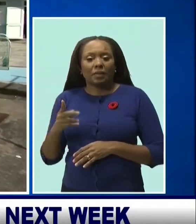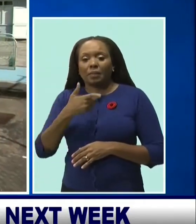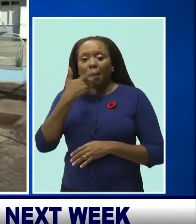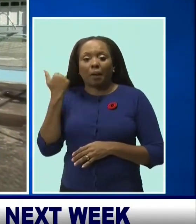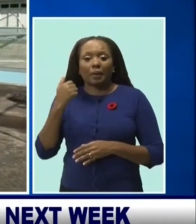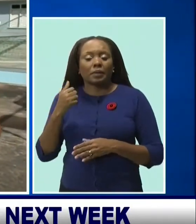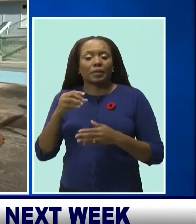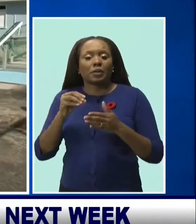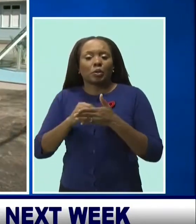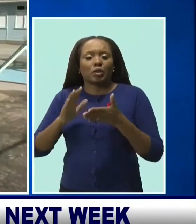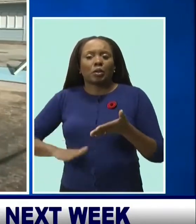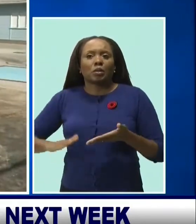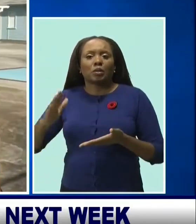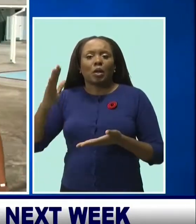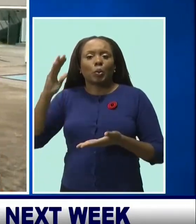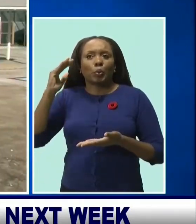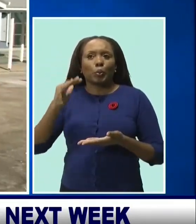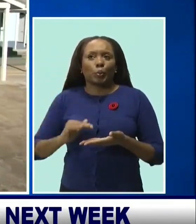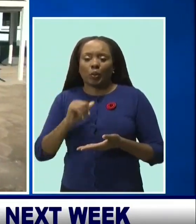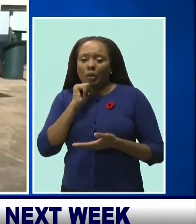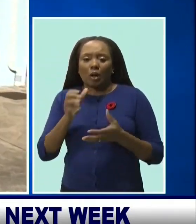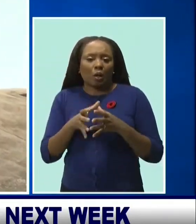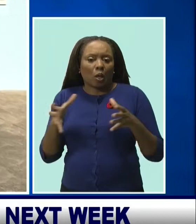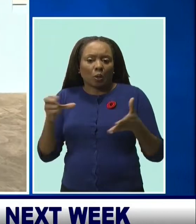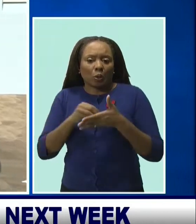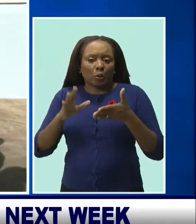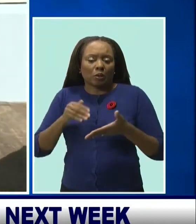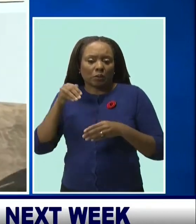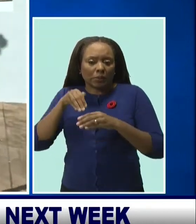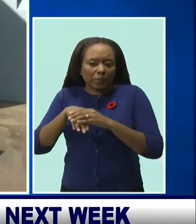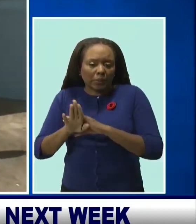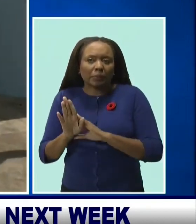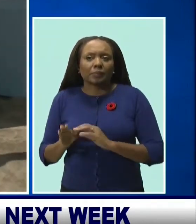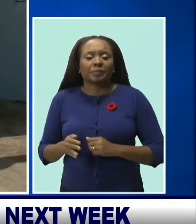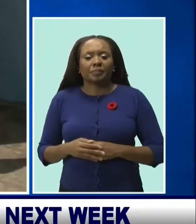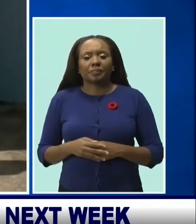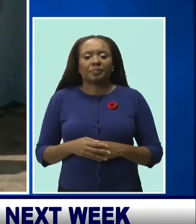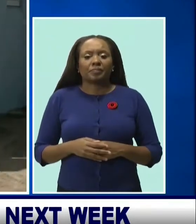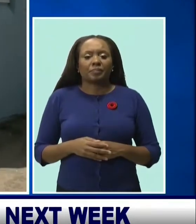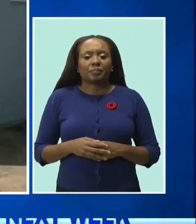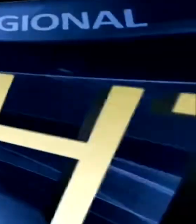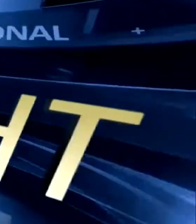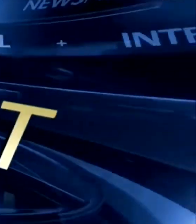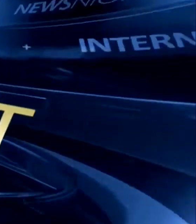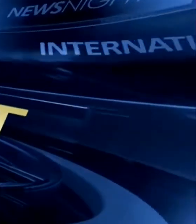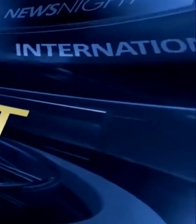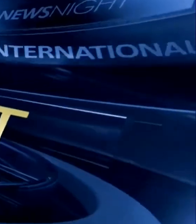student population. Rianne Phillips, CBC News.